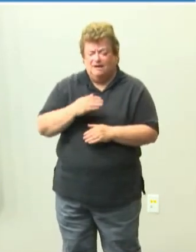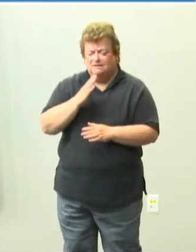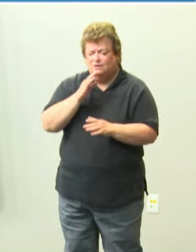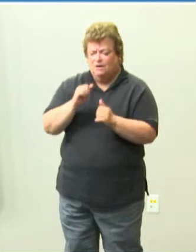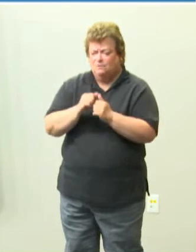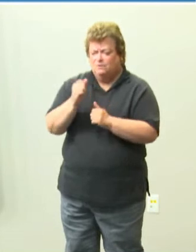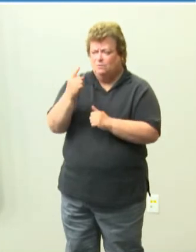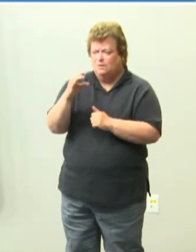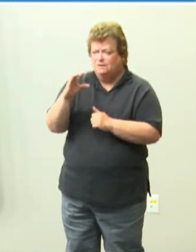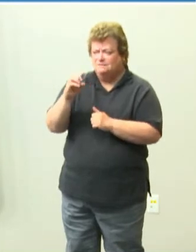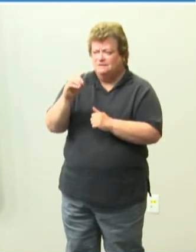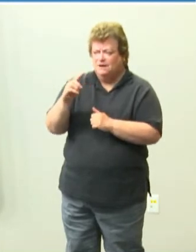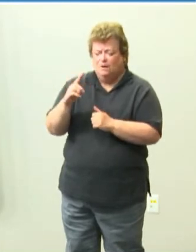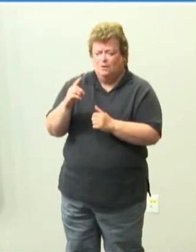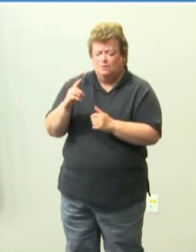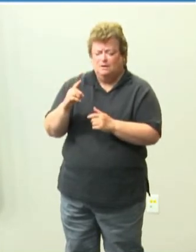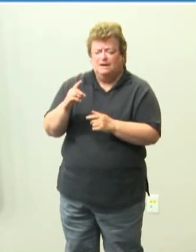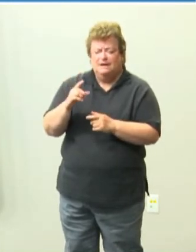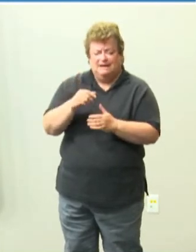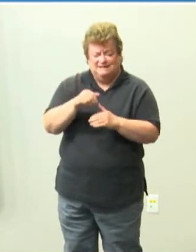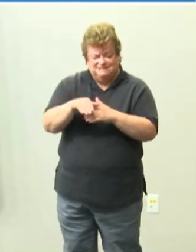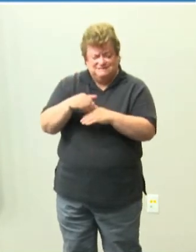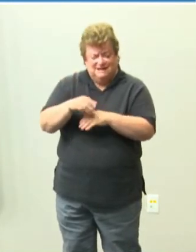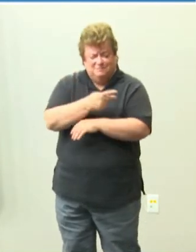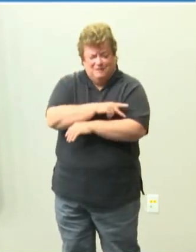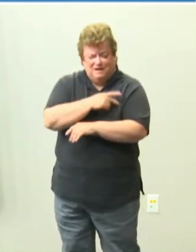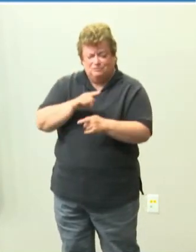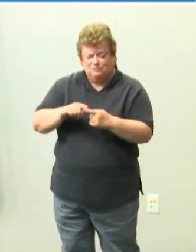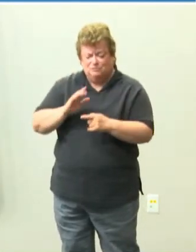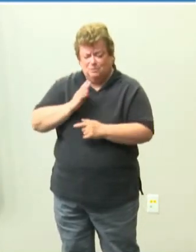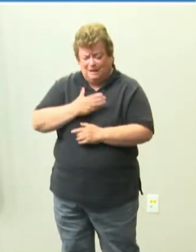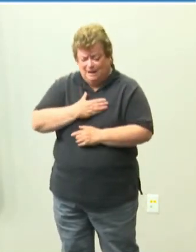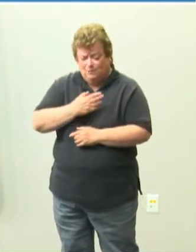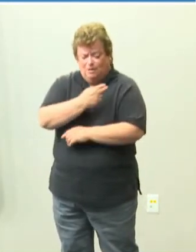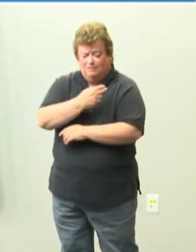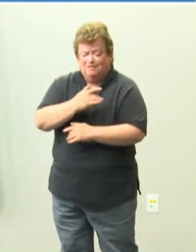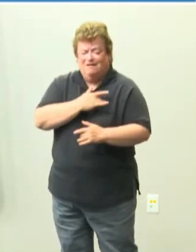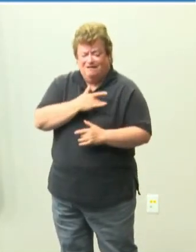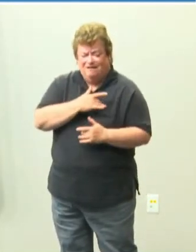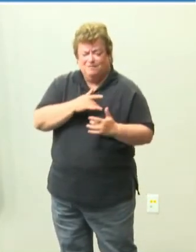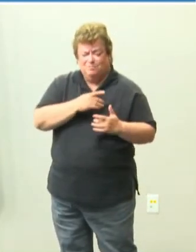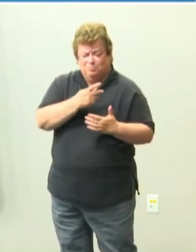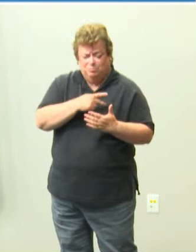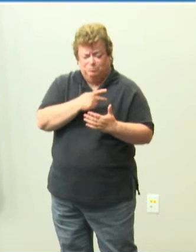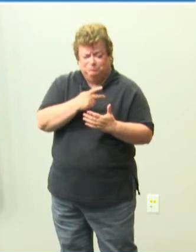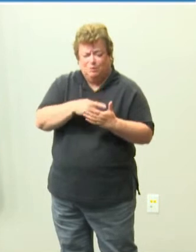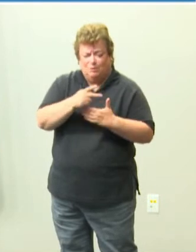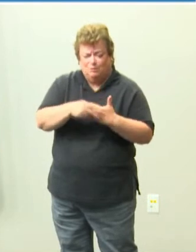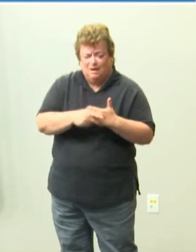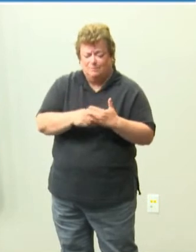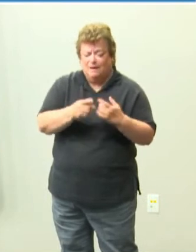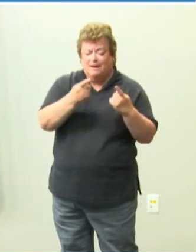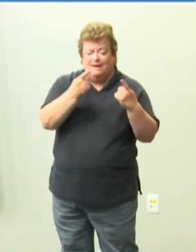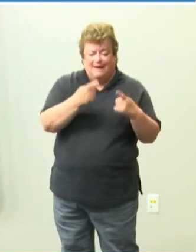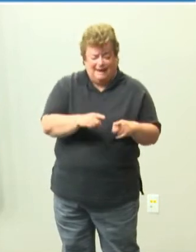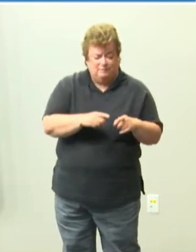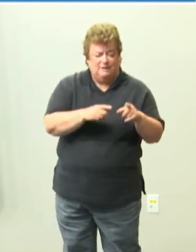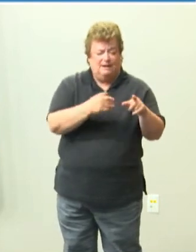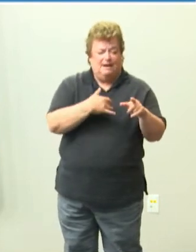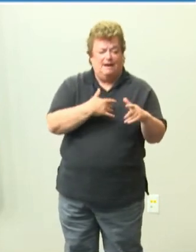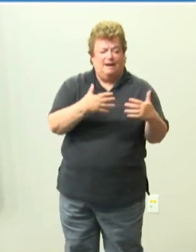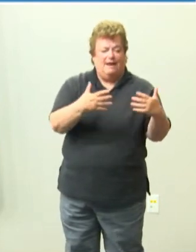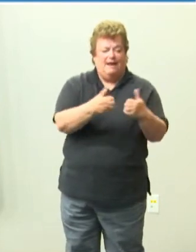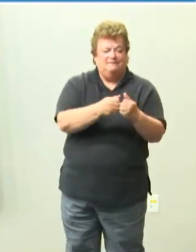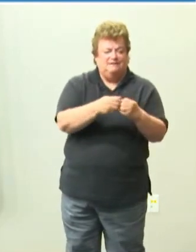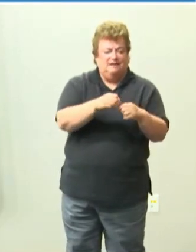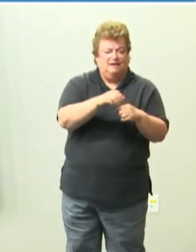who sends a lot of patients our direction because of our trauma center and our heart program. And he had an accident in their local